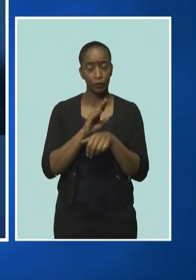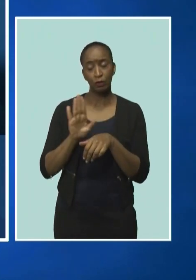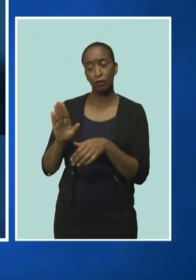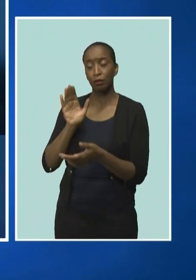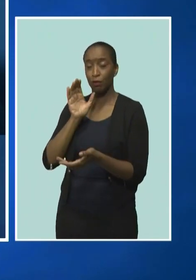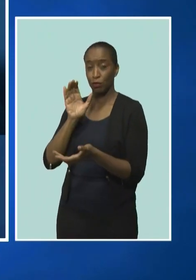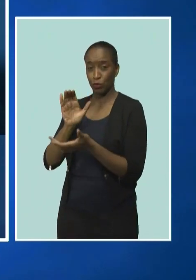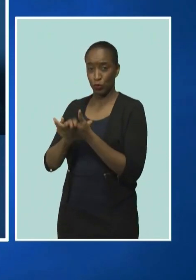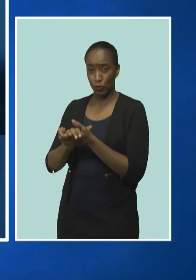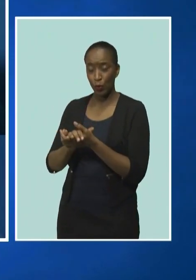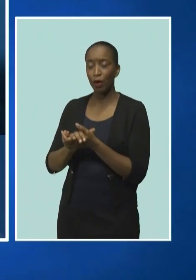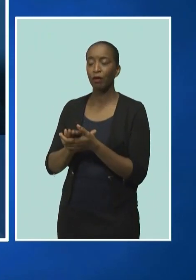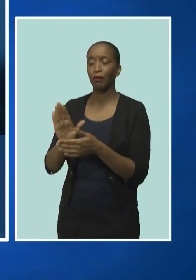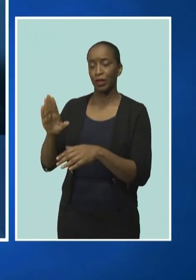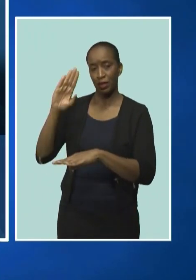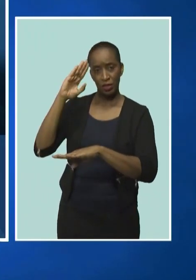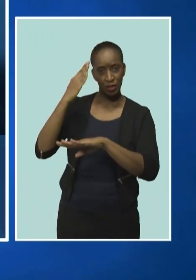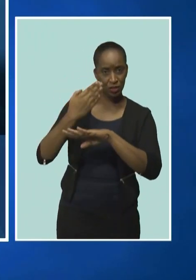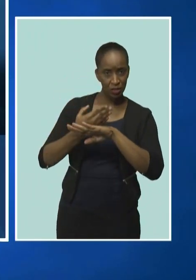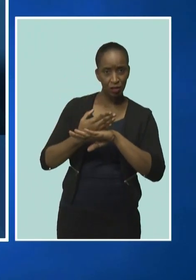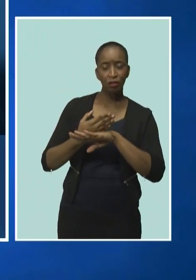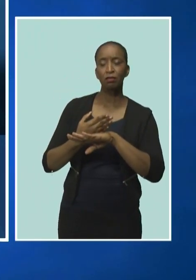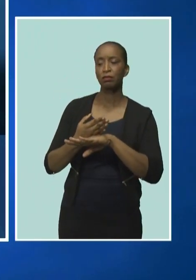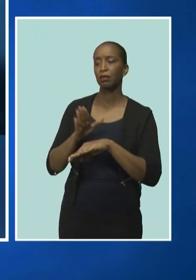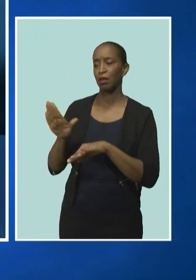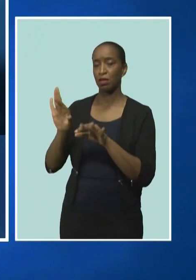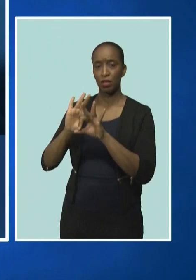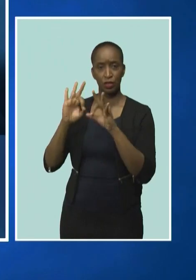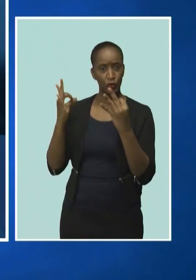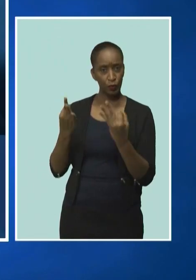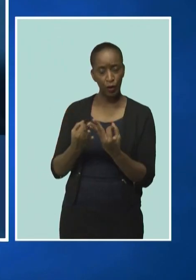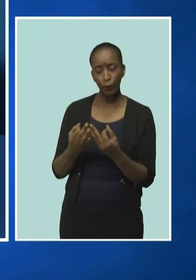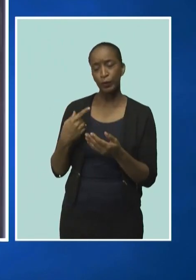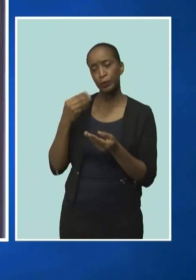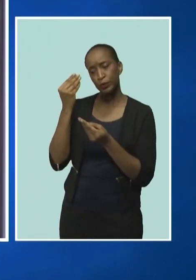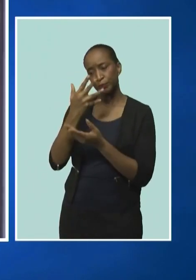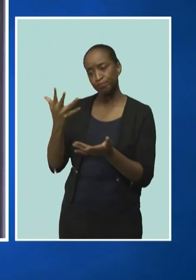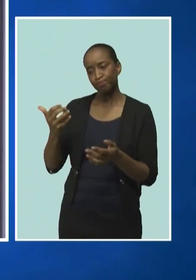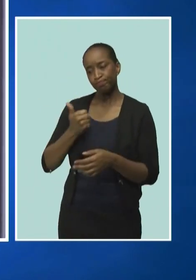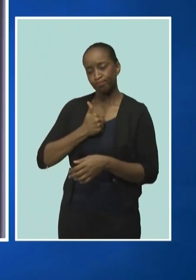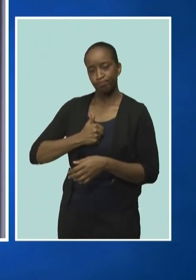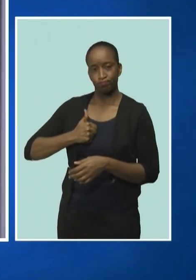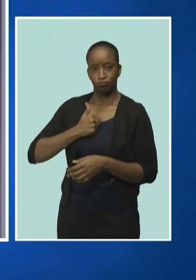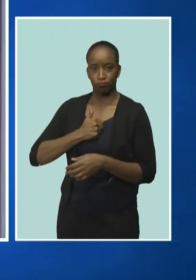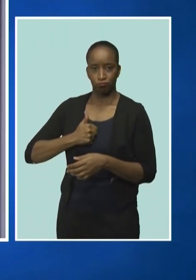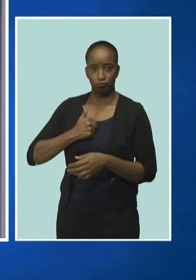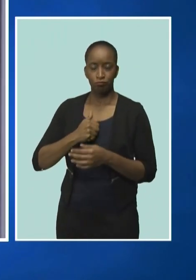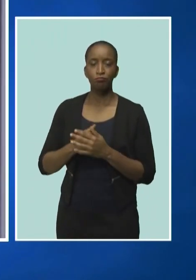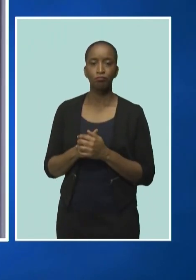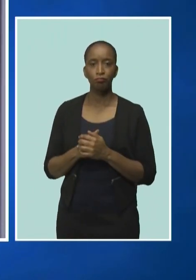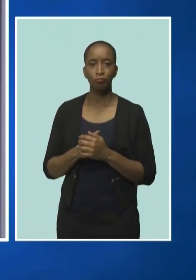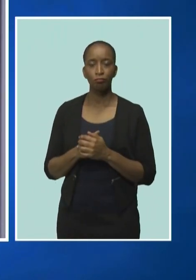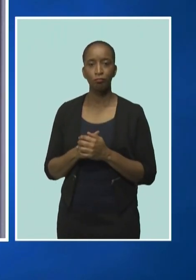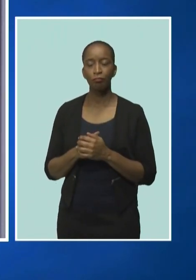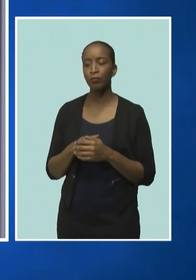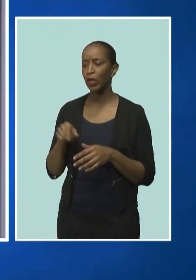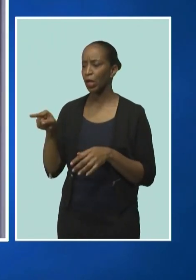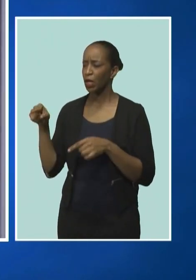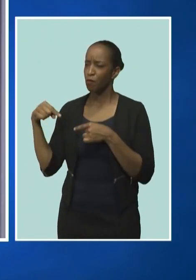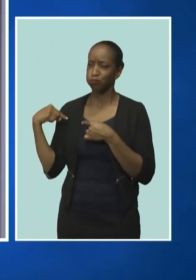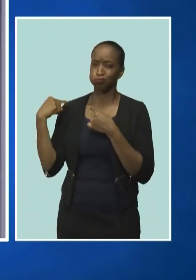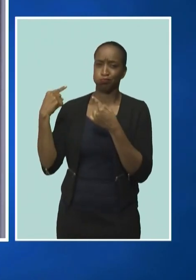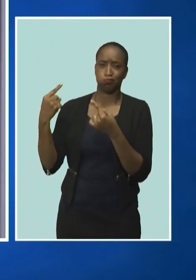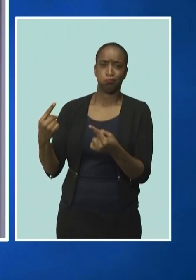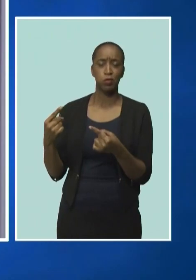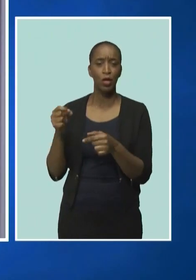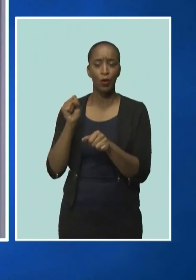Lysandra Tudor, his son Alir, and other members of the Tudor family on his passing. We owe you all so